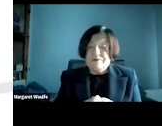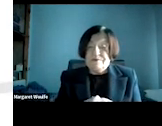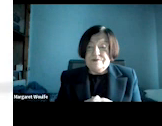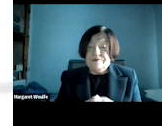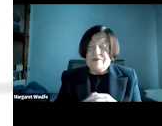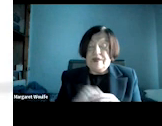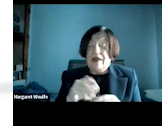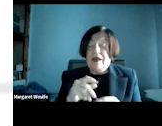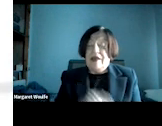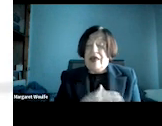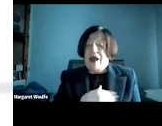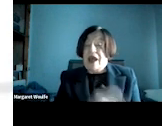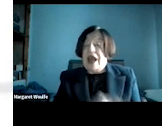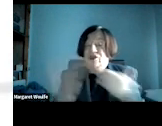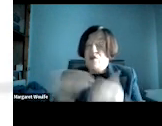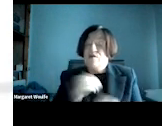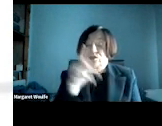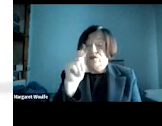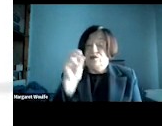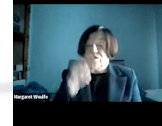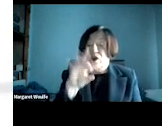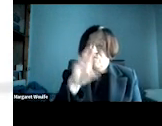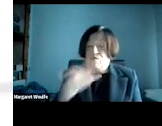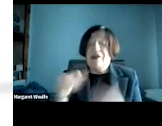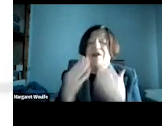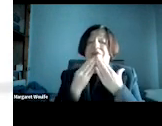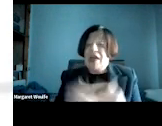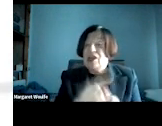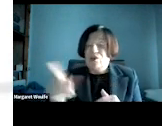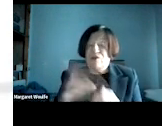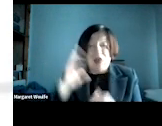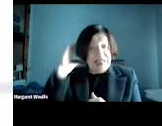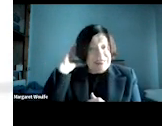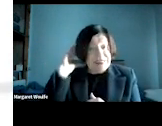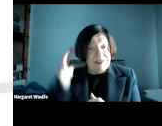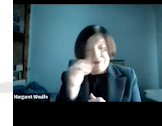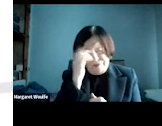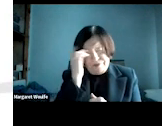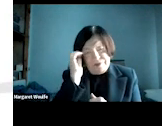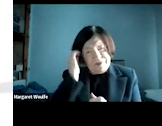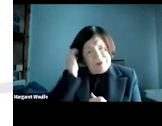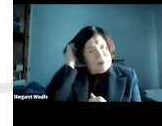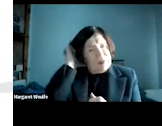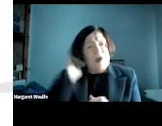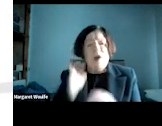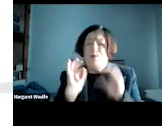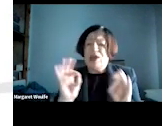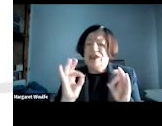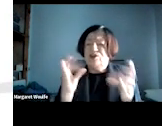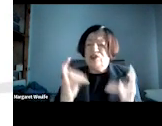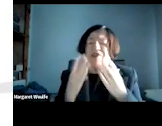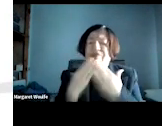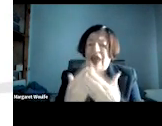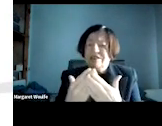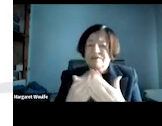And then I hand over to Tom Gray. Thank you for listening. Brilliant, Chair. Thank you very much. Okay,